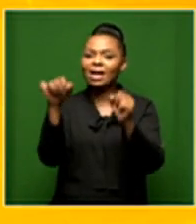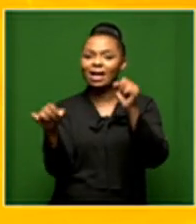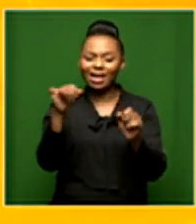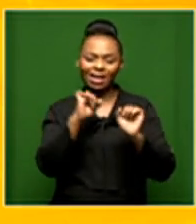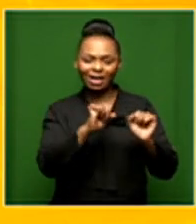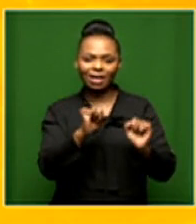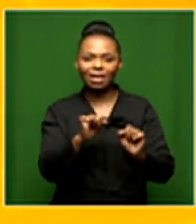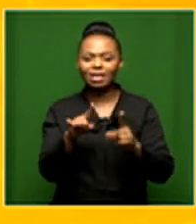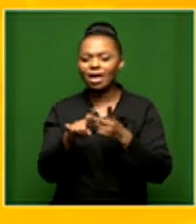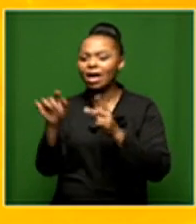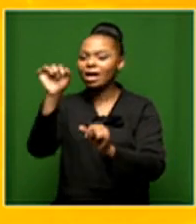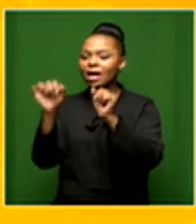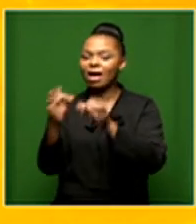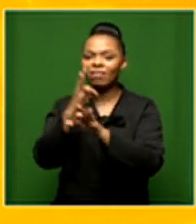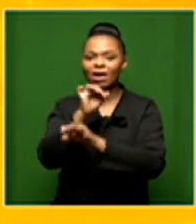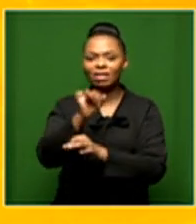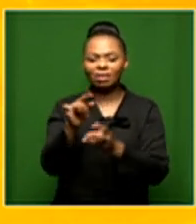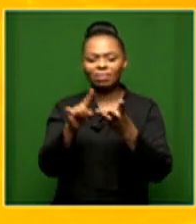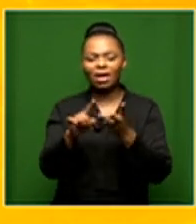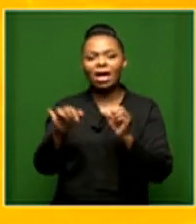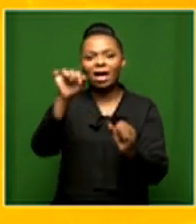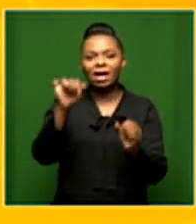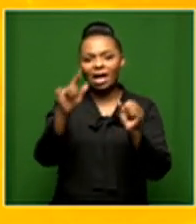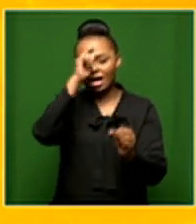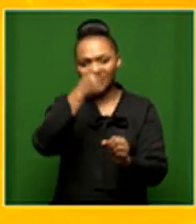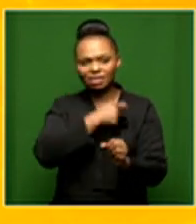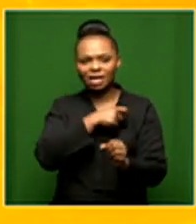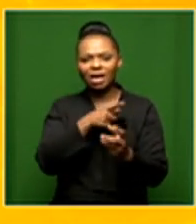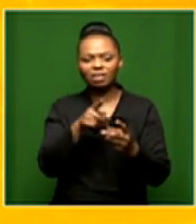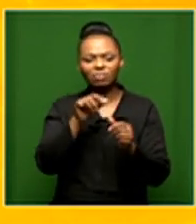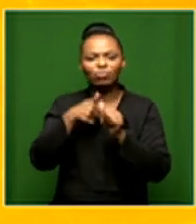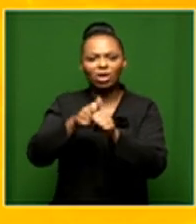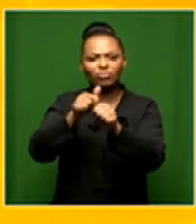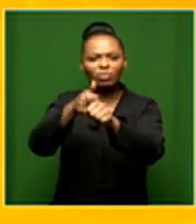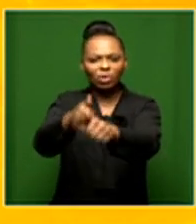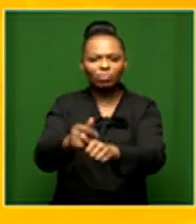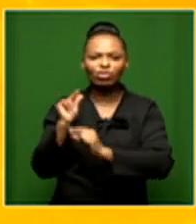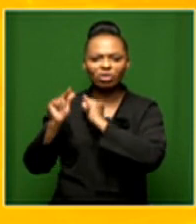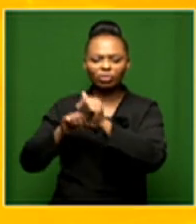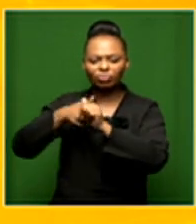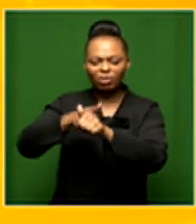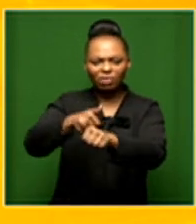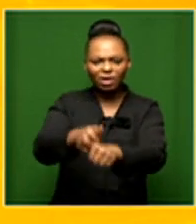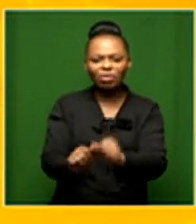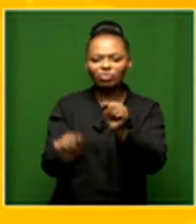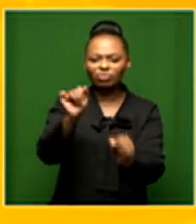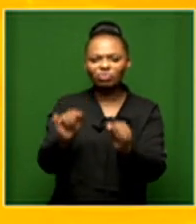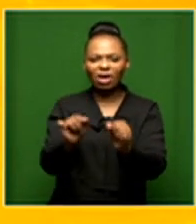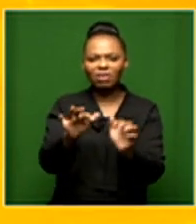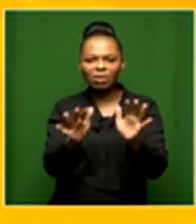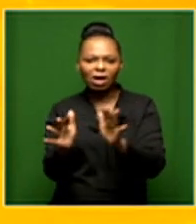car his father drove, the car his son drives, and going through the generations. And he was basically saying that perhaps